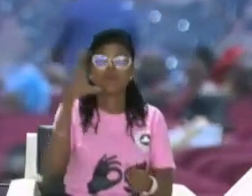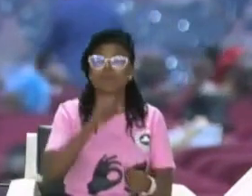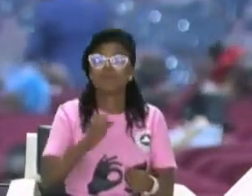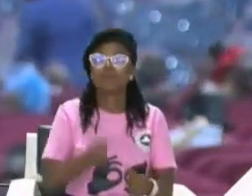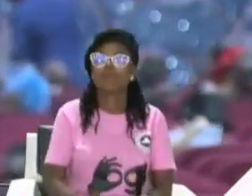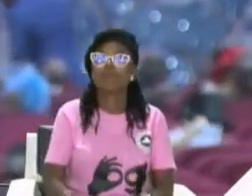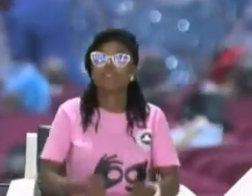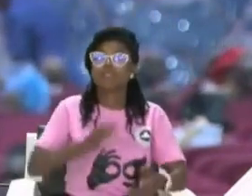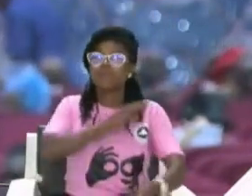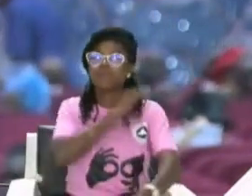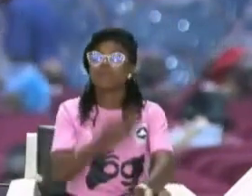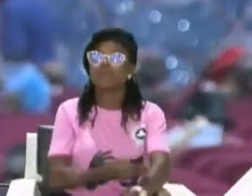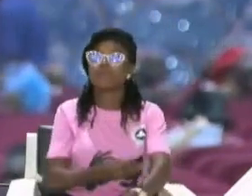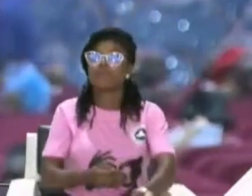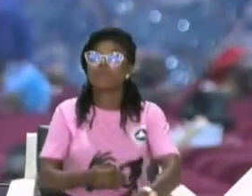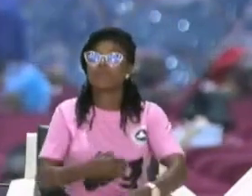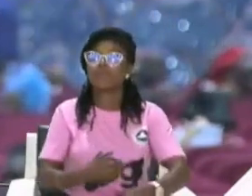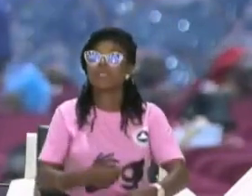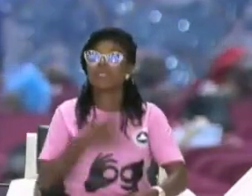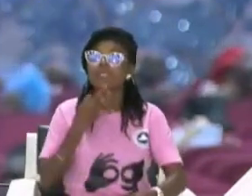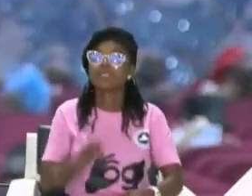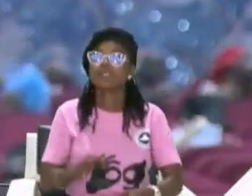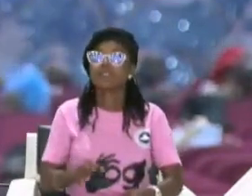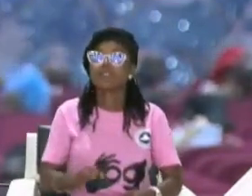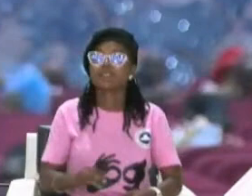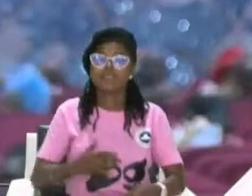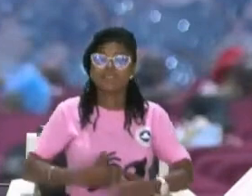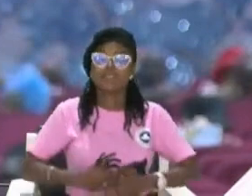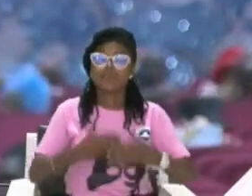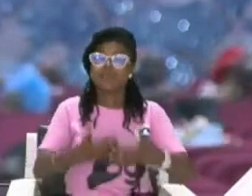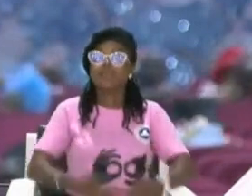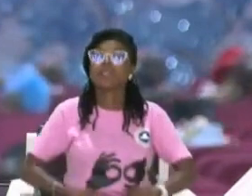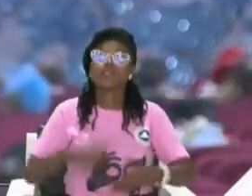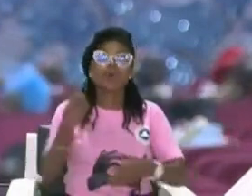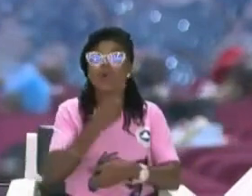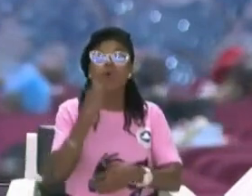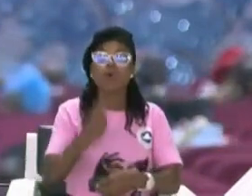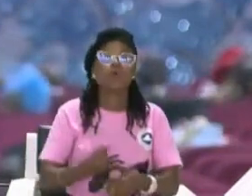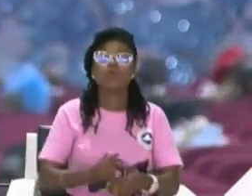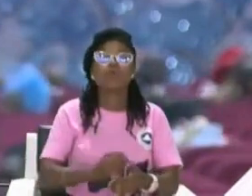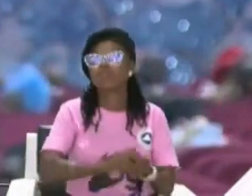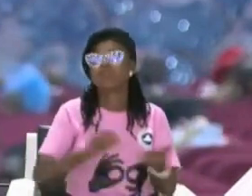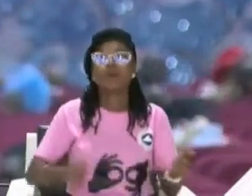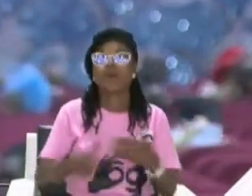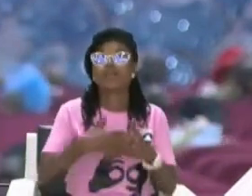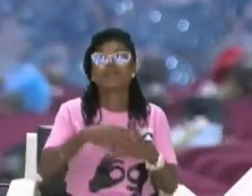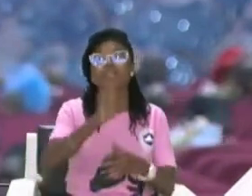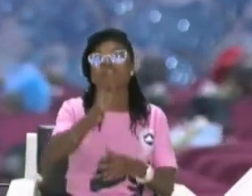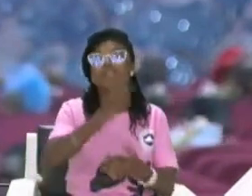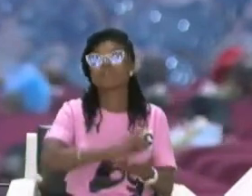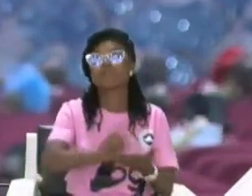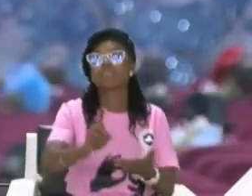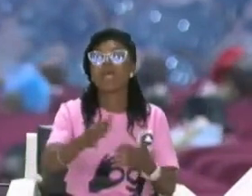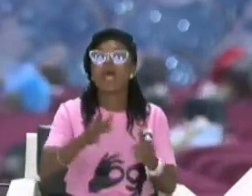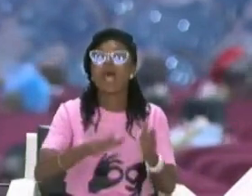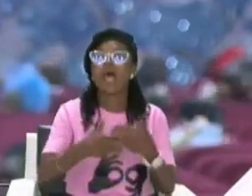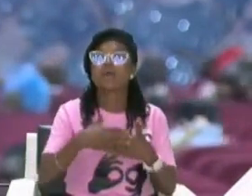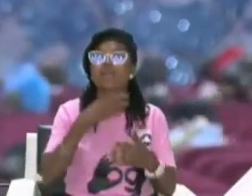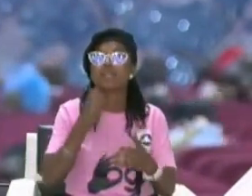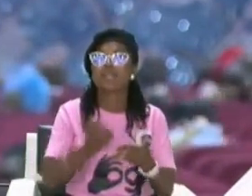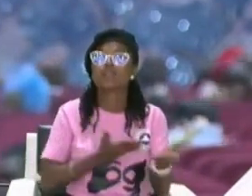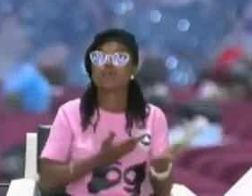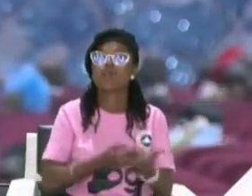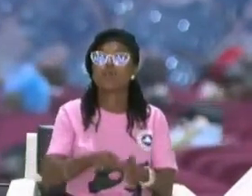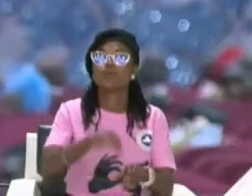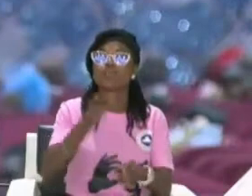never exceeds 6 weeks. He attended the September 2023 Holy Ghost service and